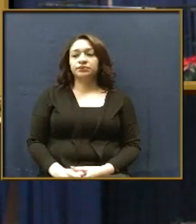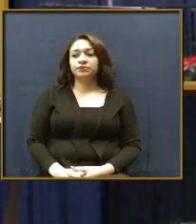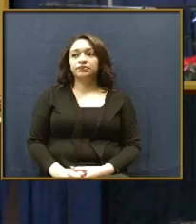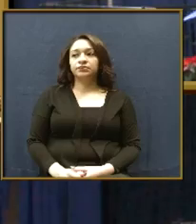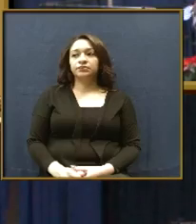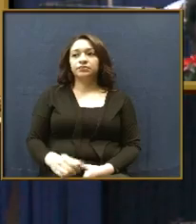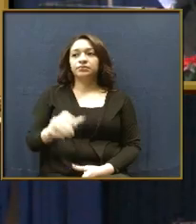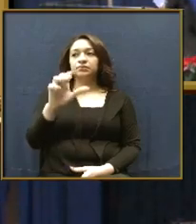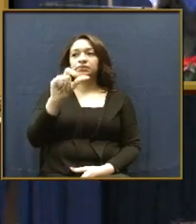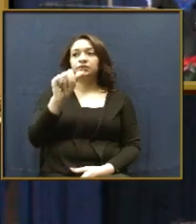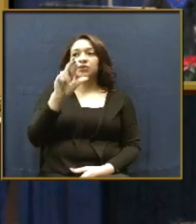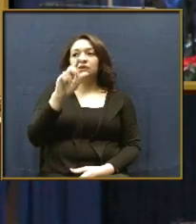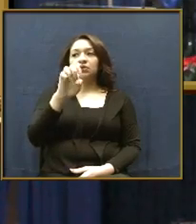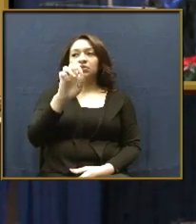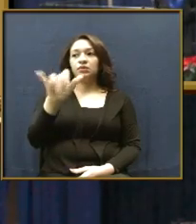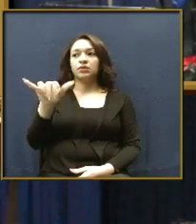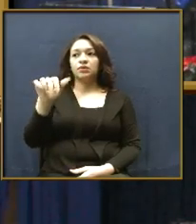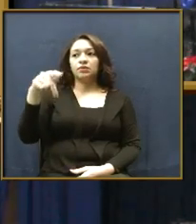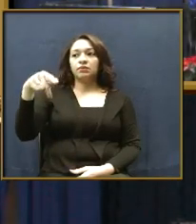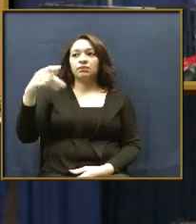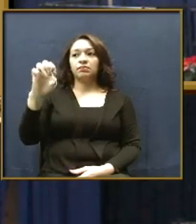Carrie Peacock, Phi Kappa Phi.